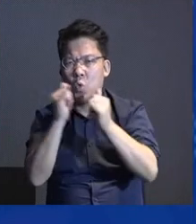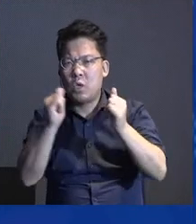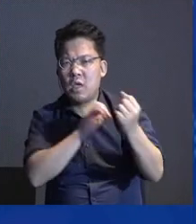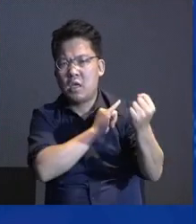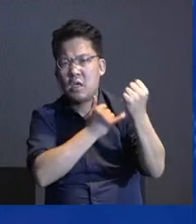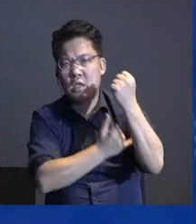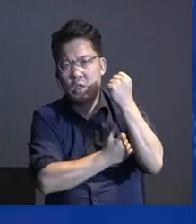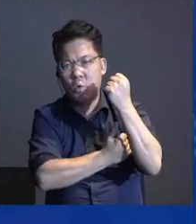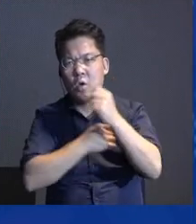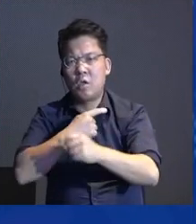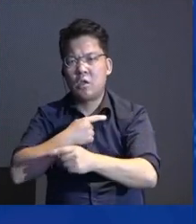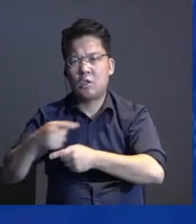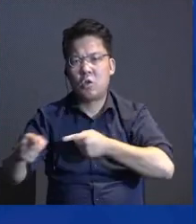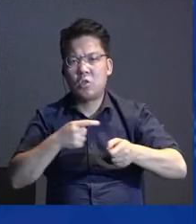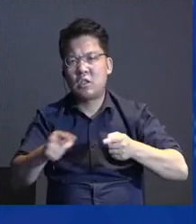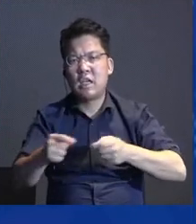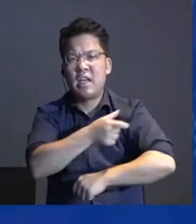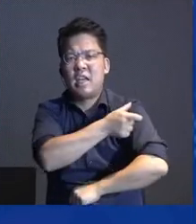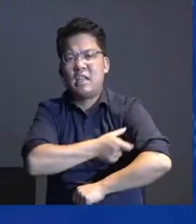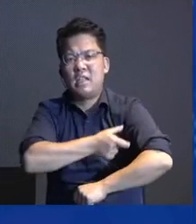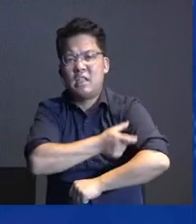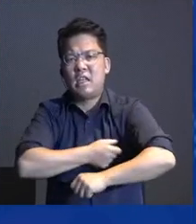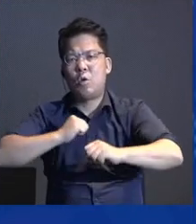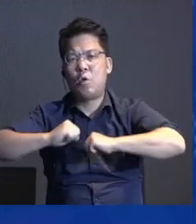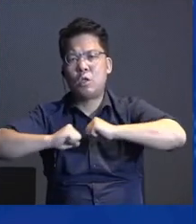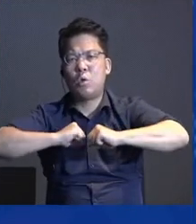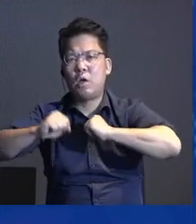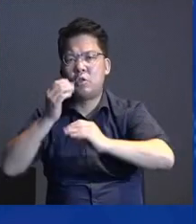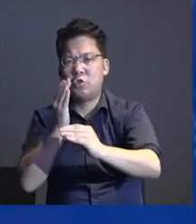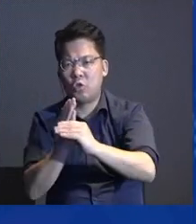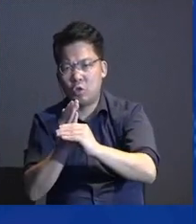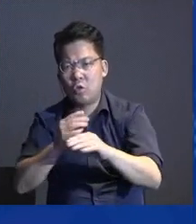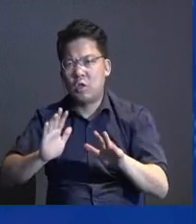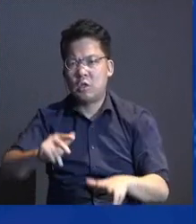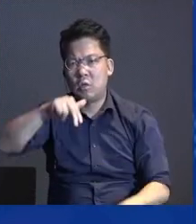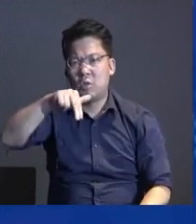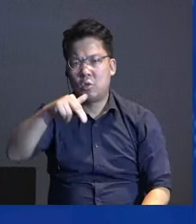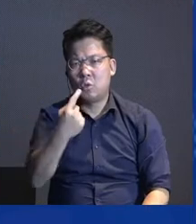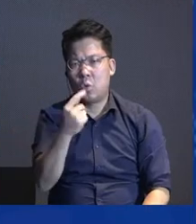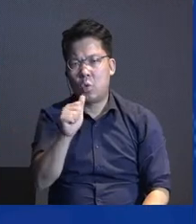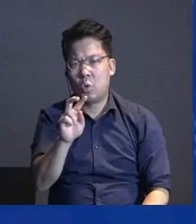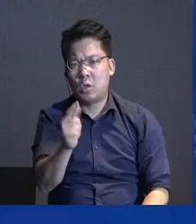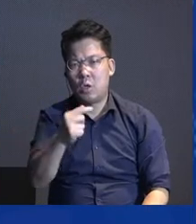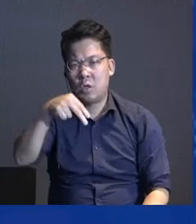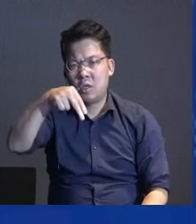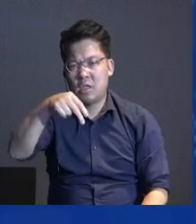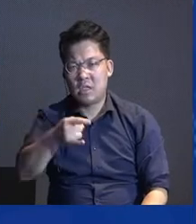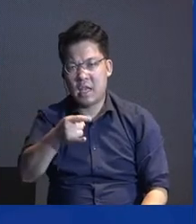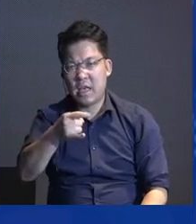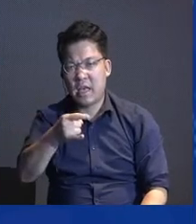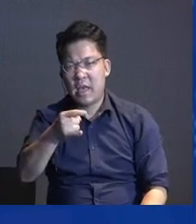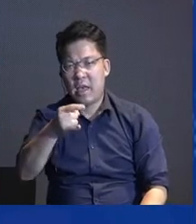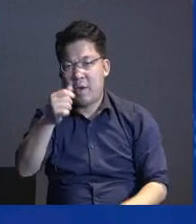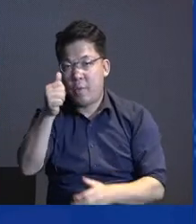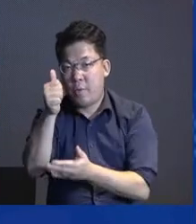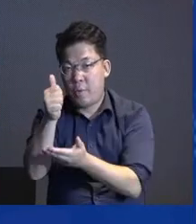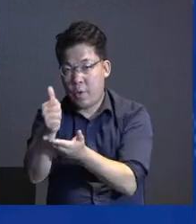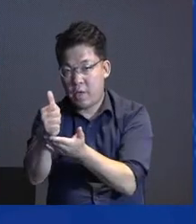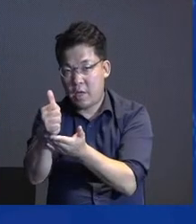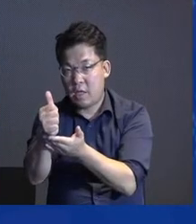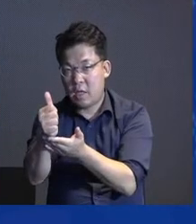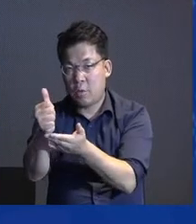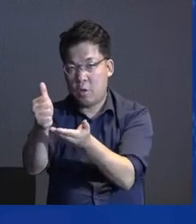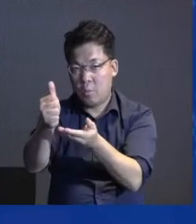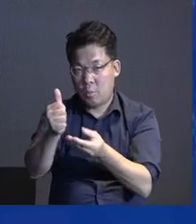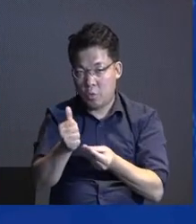2018. I'm very honored to have him as one of the panelists today, and we'll listen to his presentation for about 20 minutes